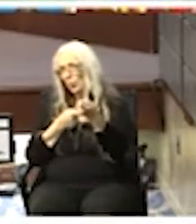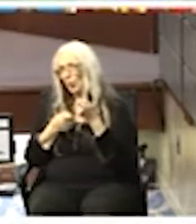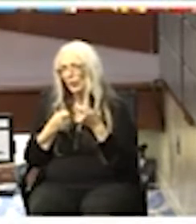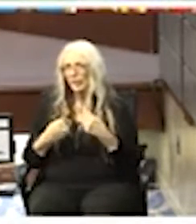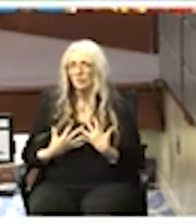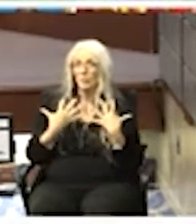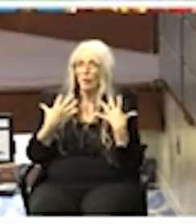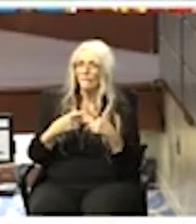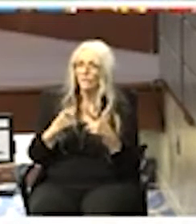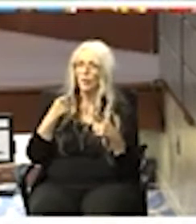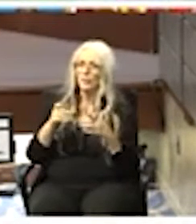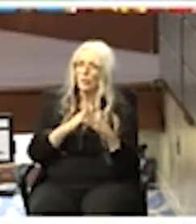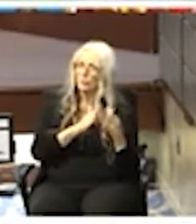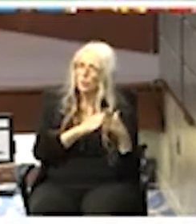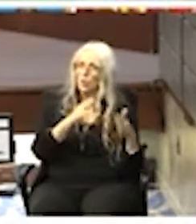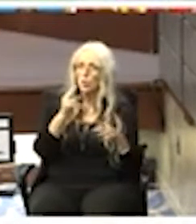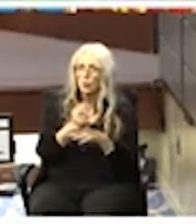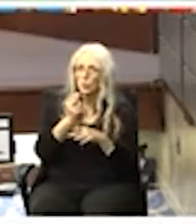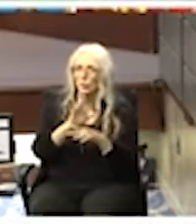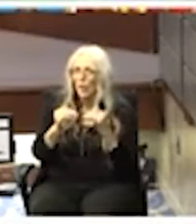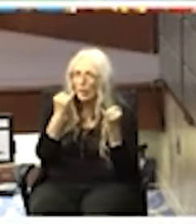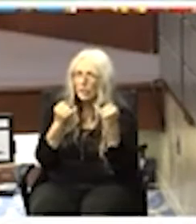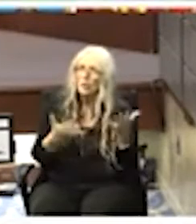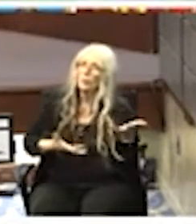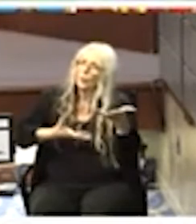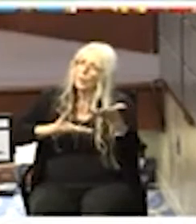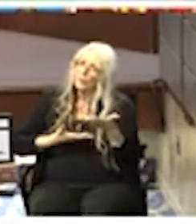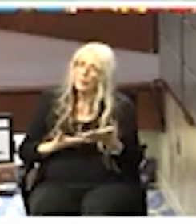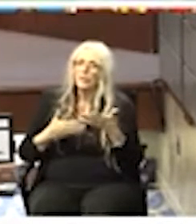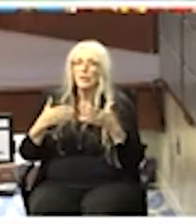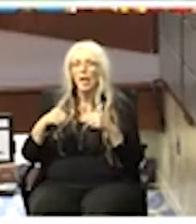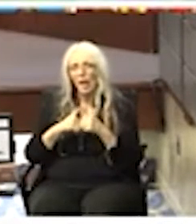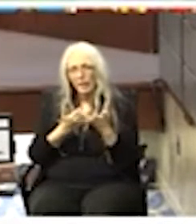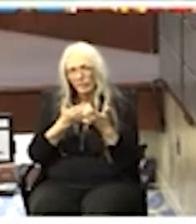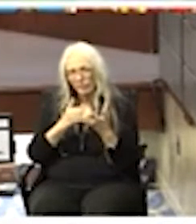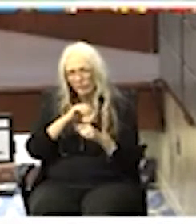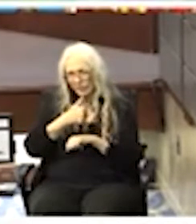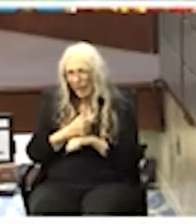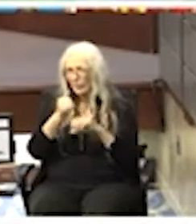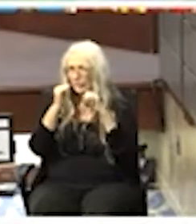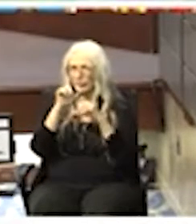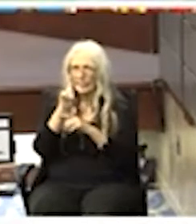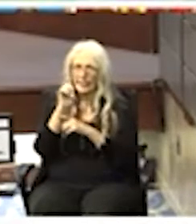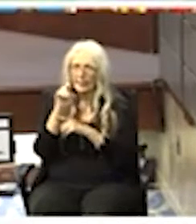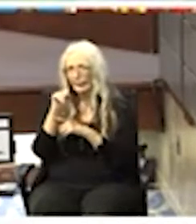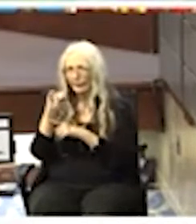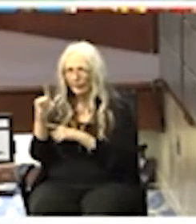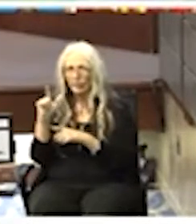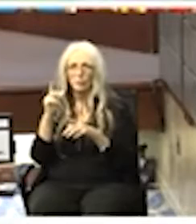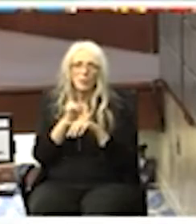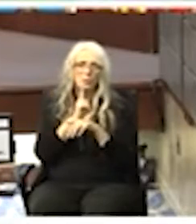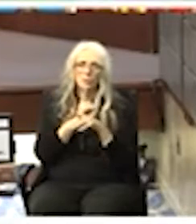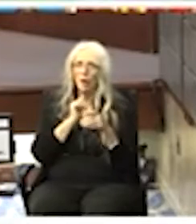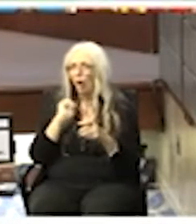and using that to define the overall story of the project and the way that we detail and utilize materiality throughout the